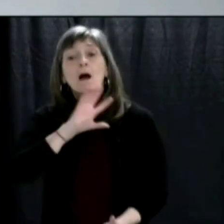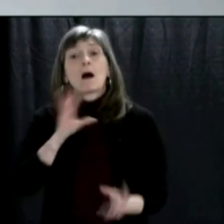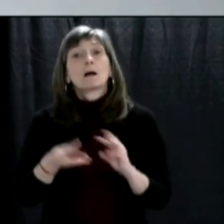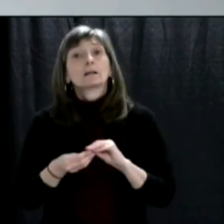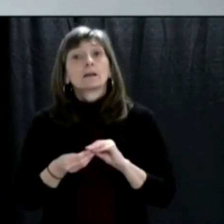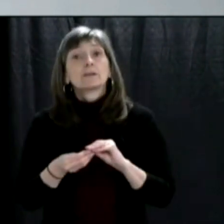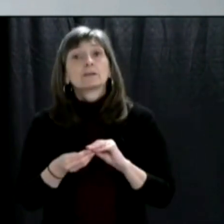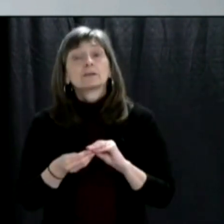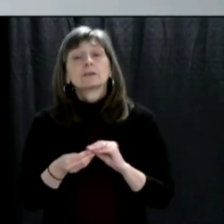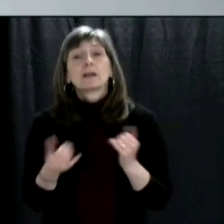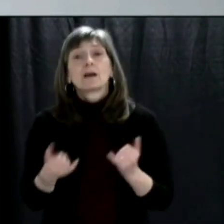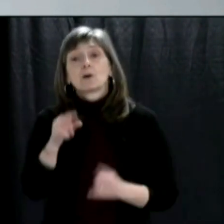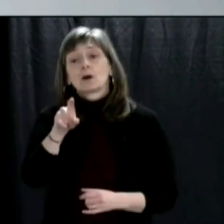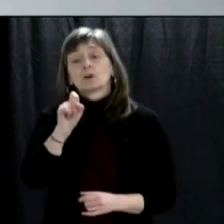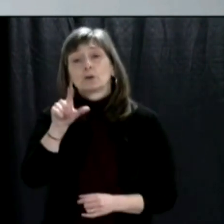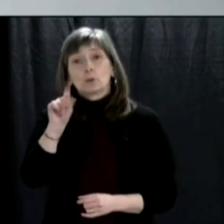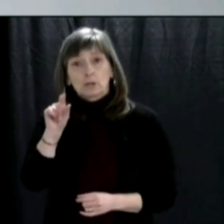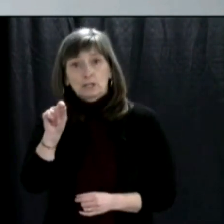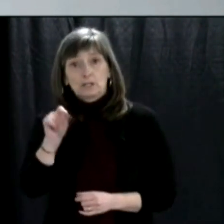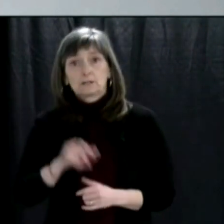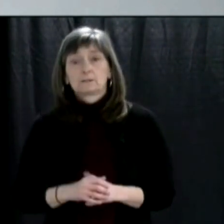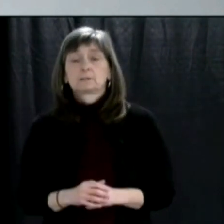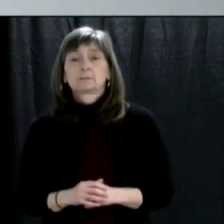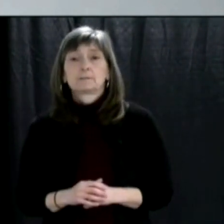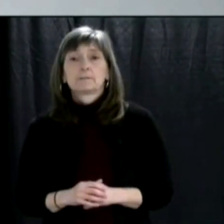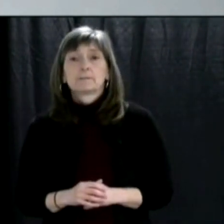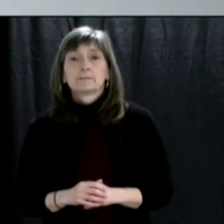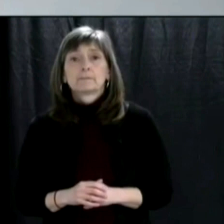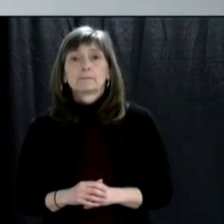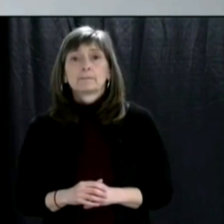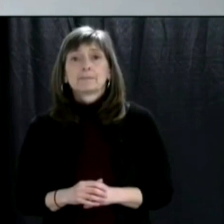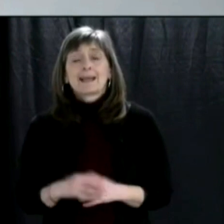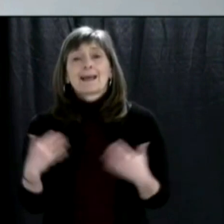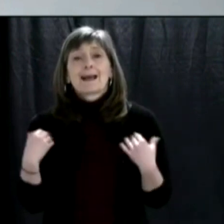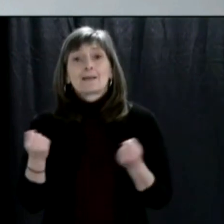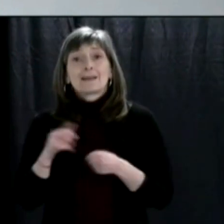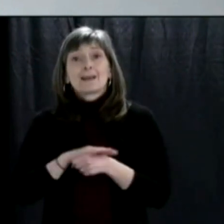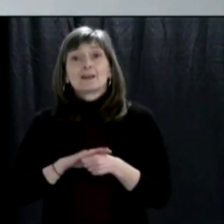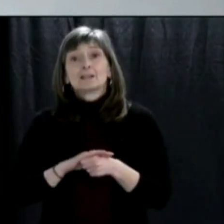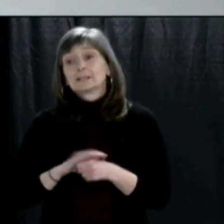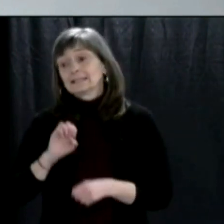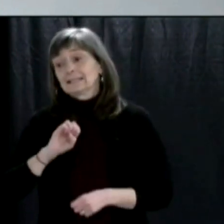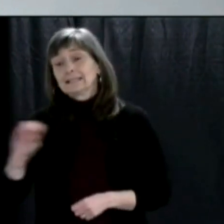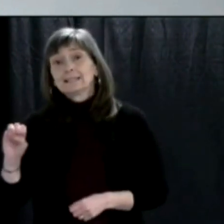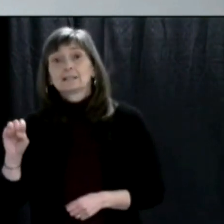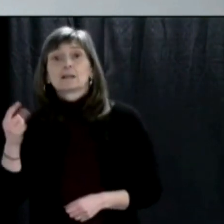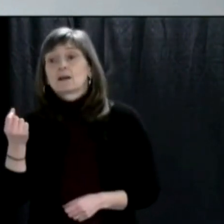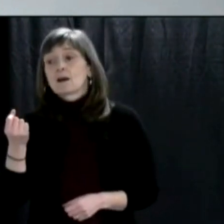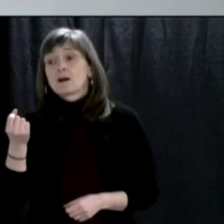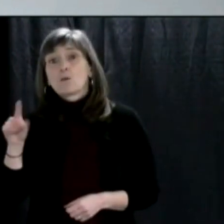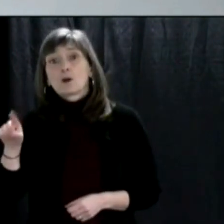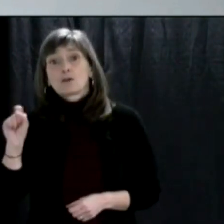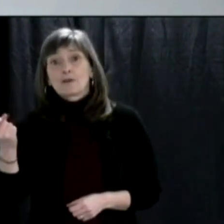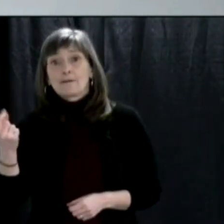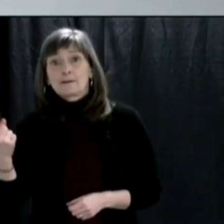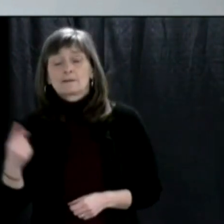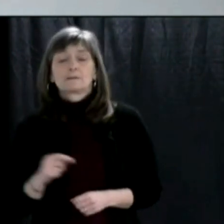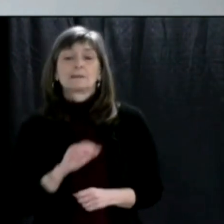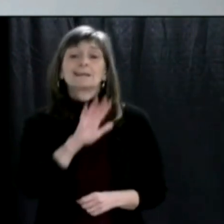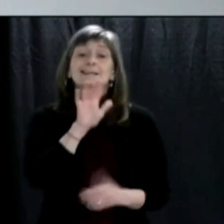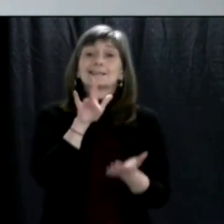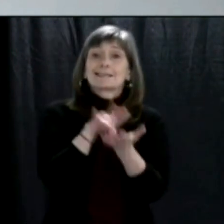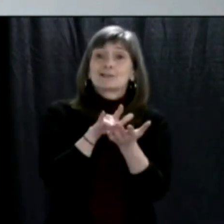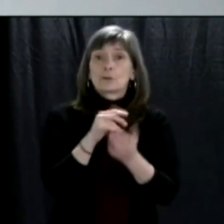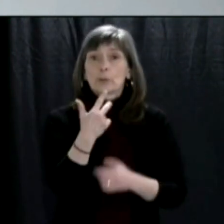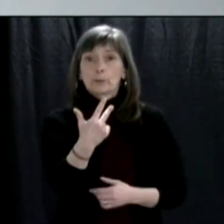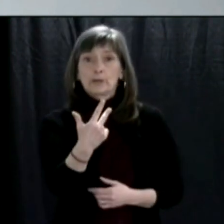of cases in the province is 120. By health regions, we have 111 cases in Eastern Health, 3 in Central